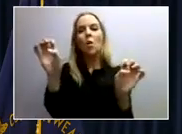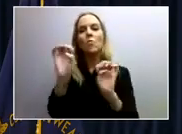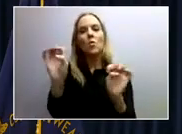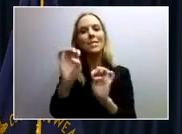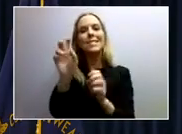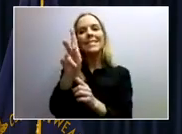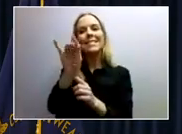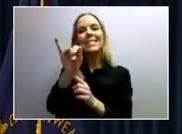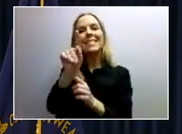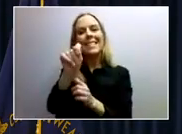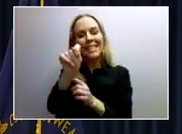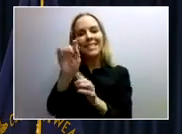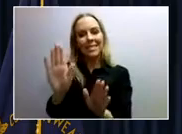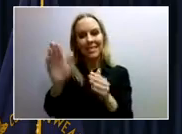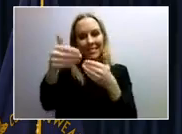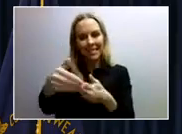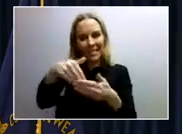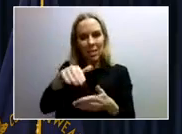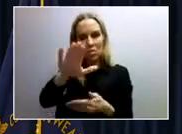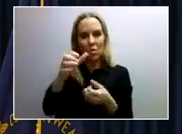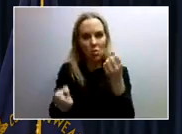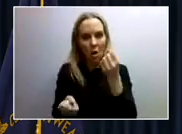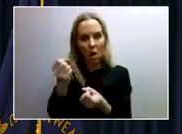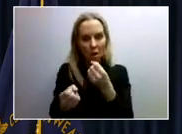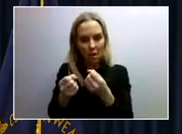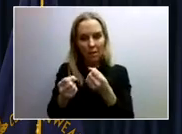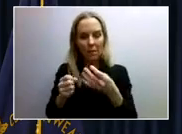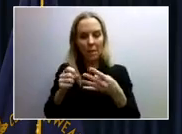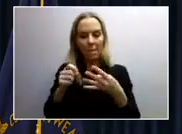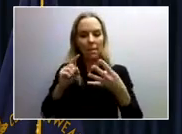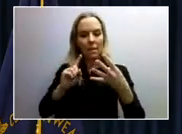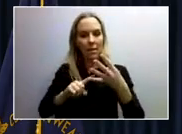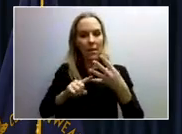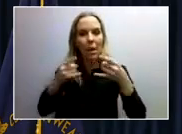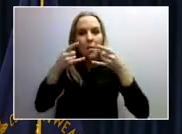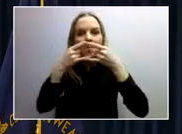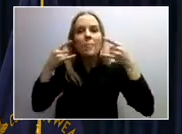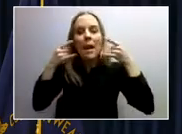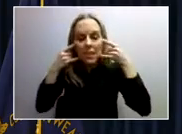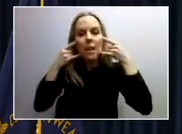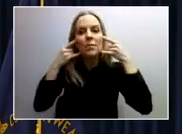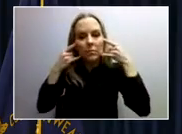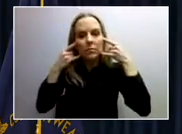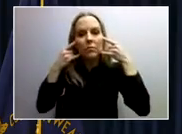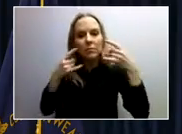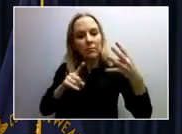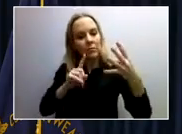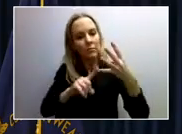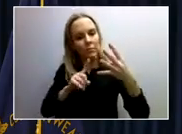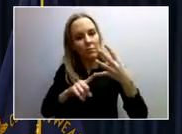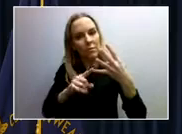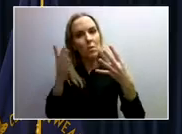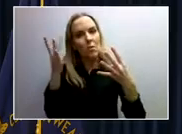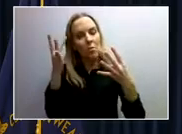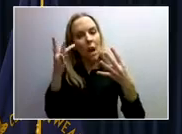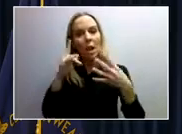came from transportation. Mask up to slow the spread of